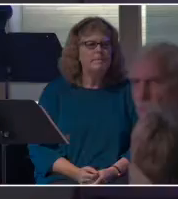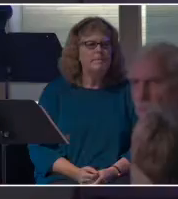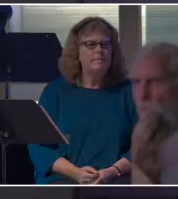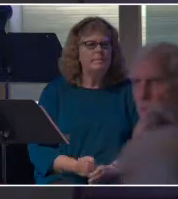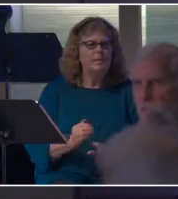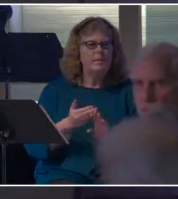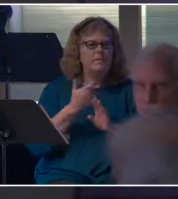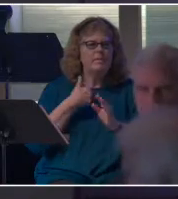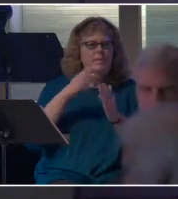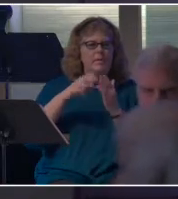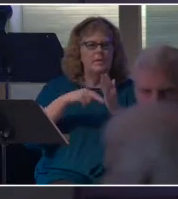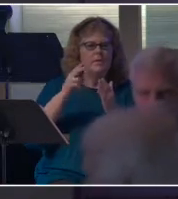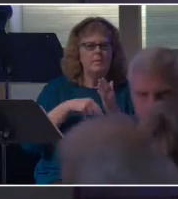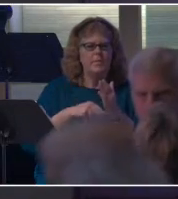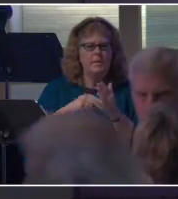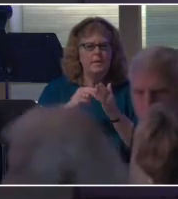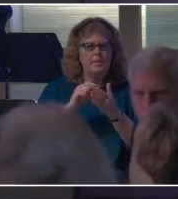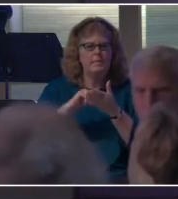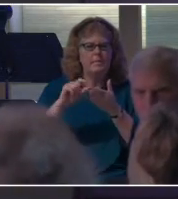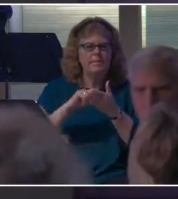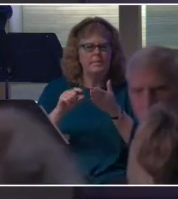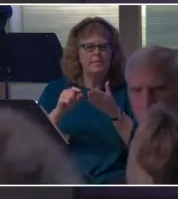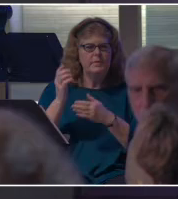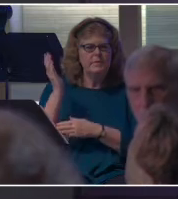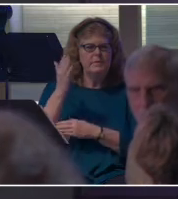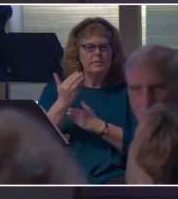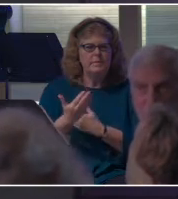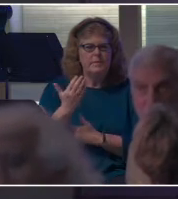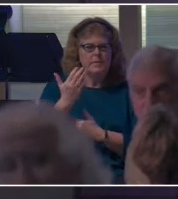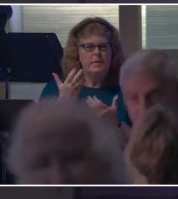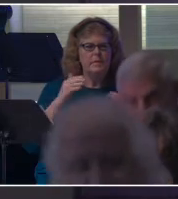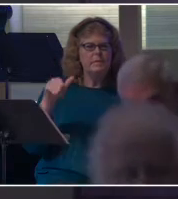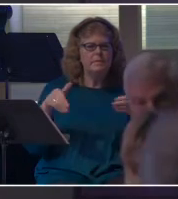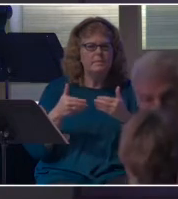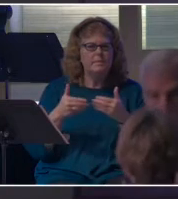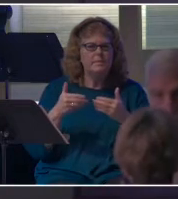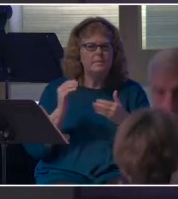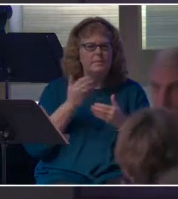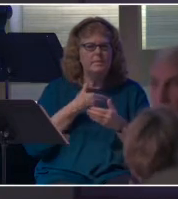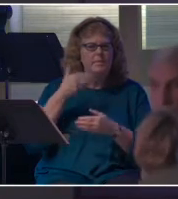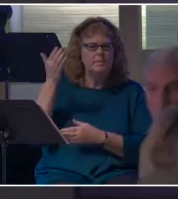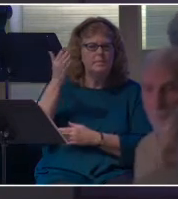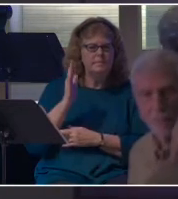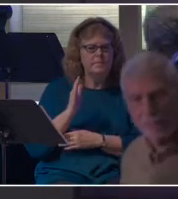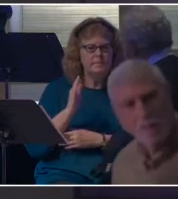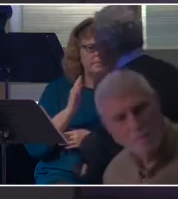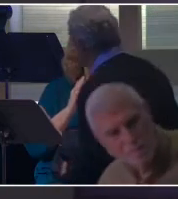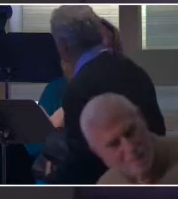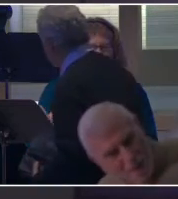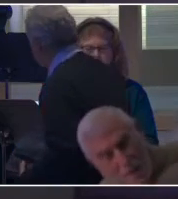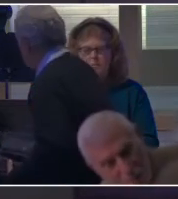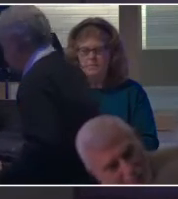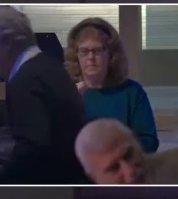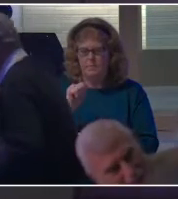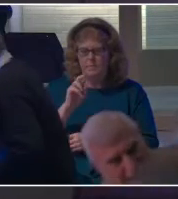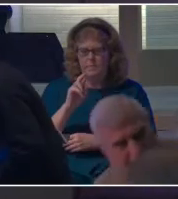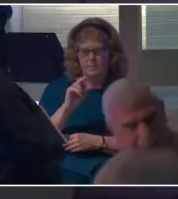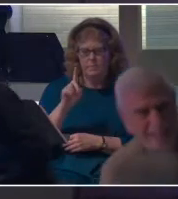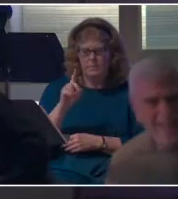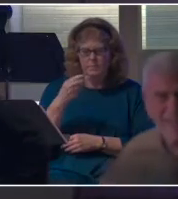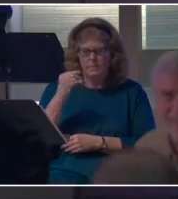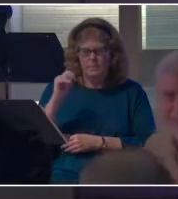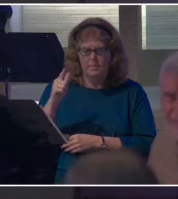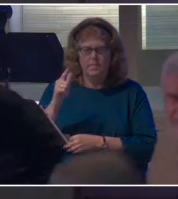Before I read the text for the sermon this morning, I want to introduce our speaker. Gerad Hall is well known